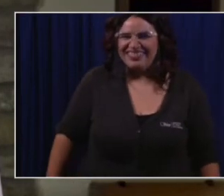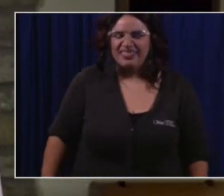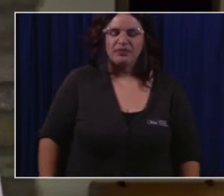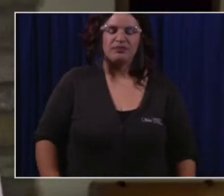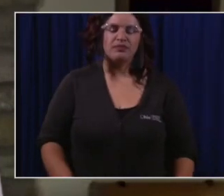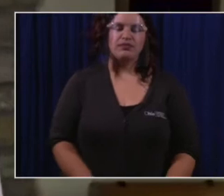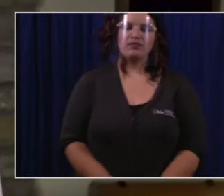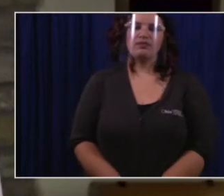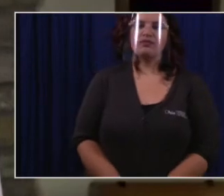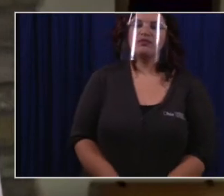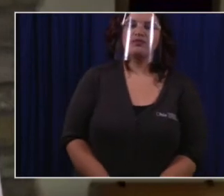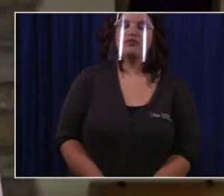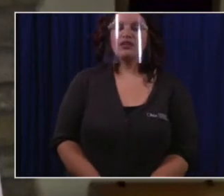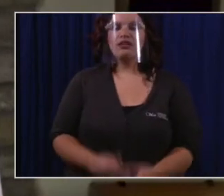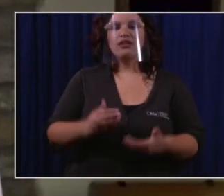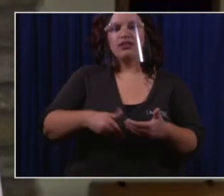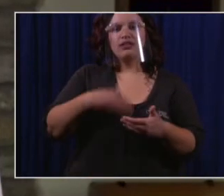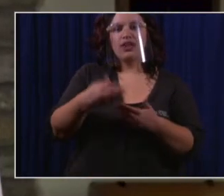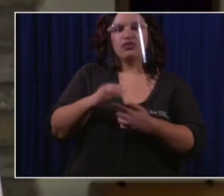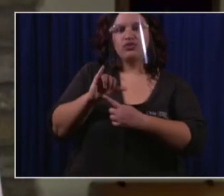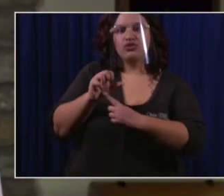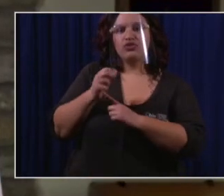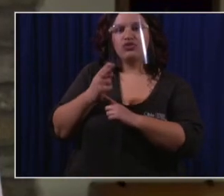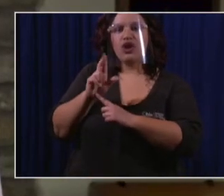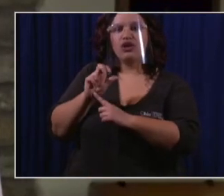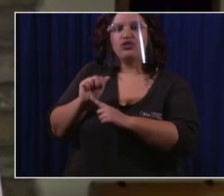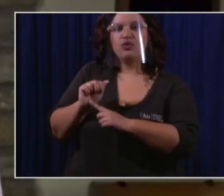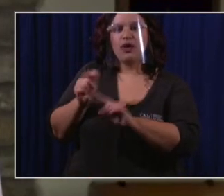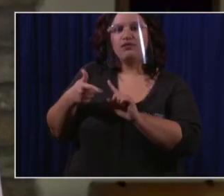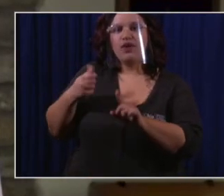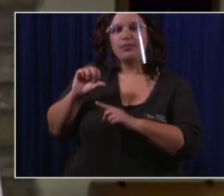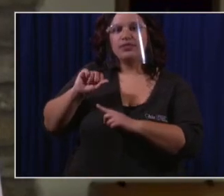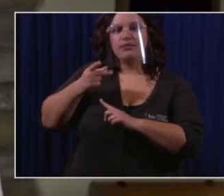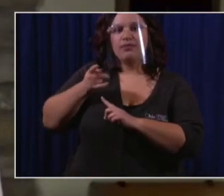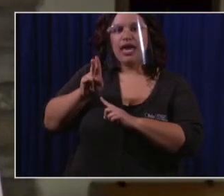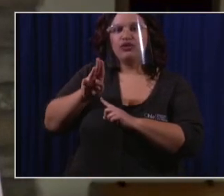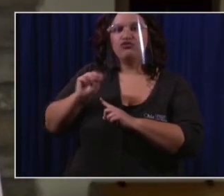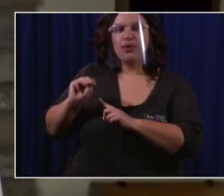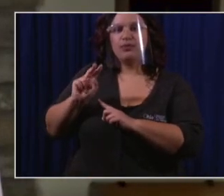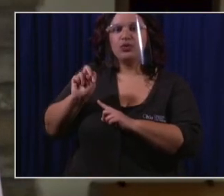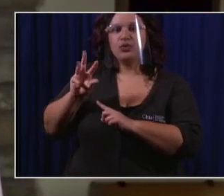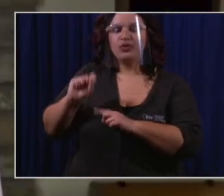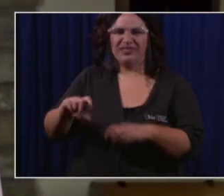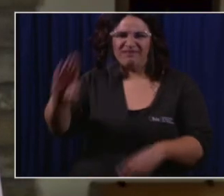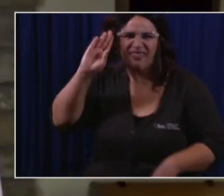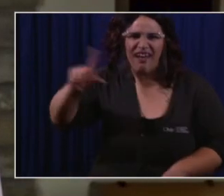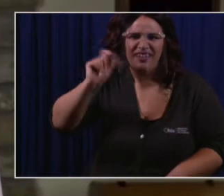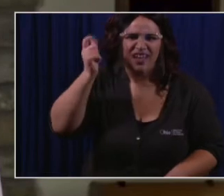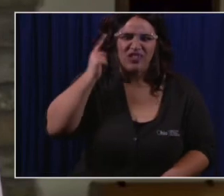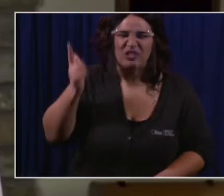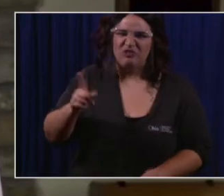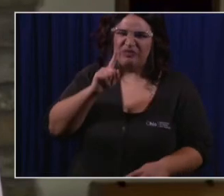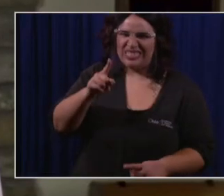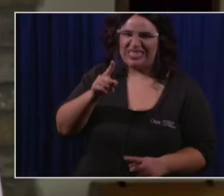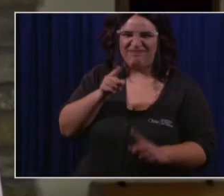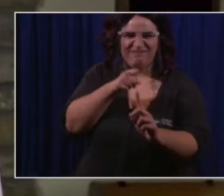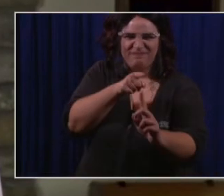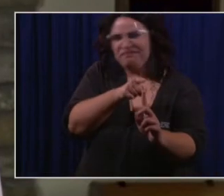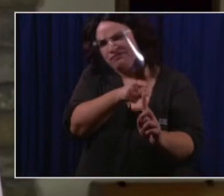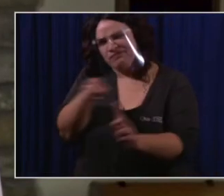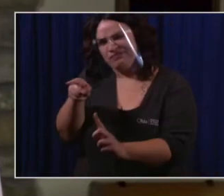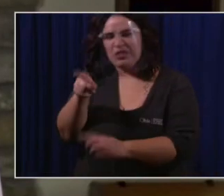Next question is from Josh Rutenberg at Spectrum News. Hi, Governor. This question is actually for the Lieutenant Governor, John